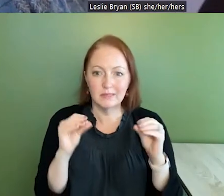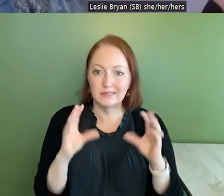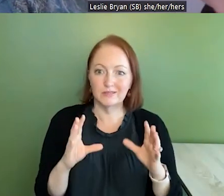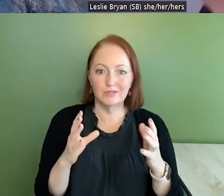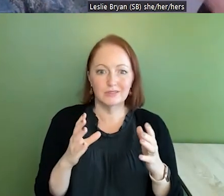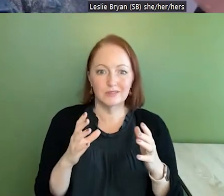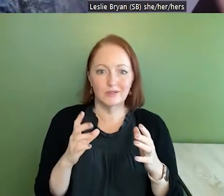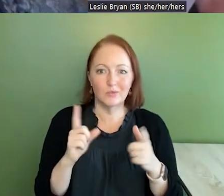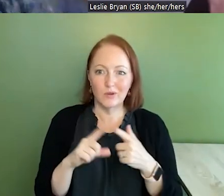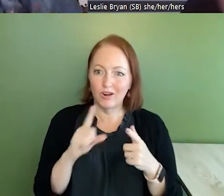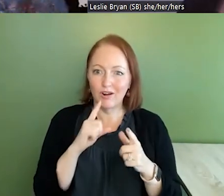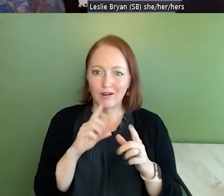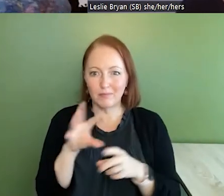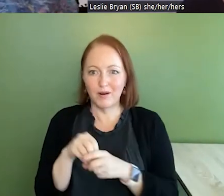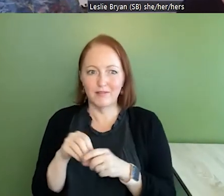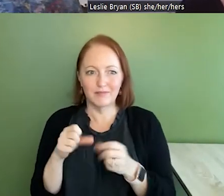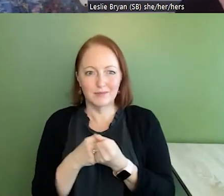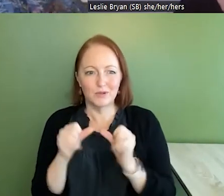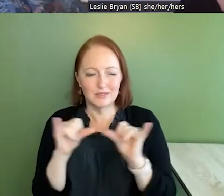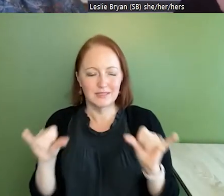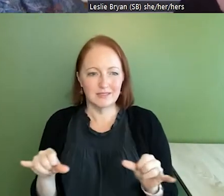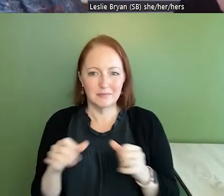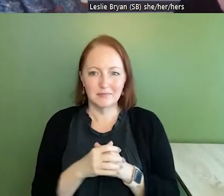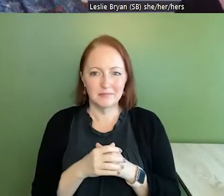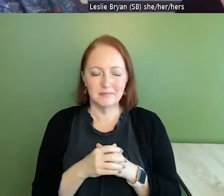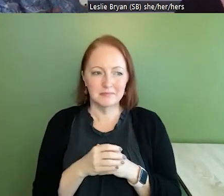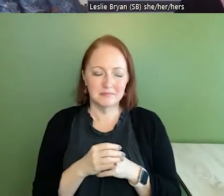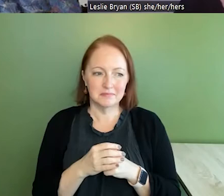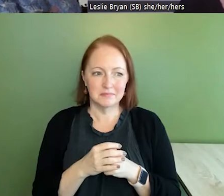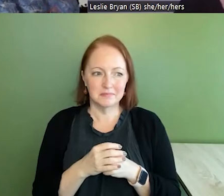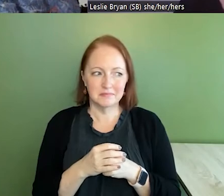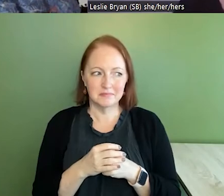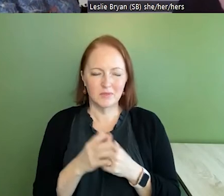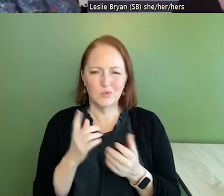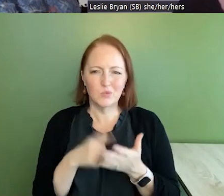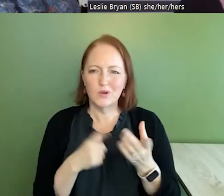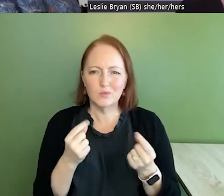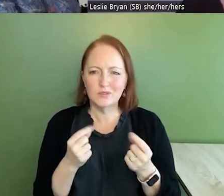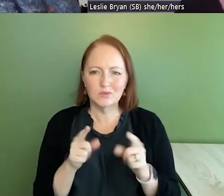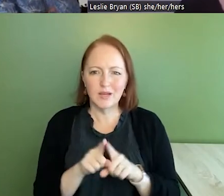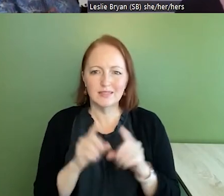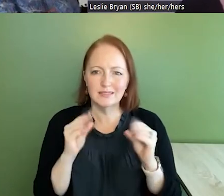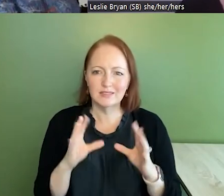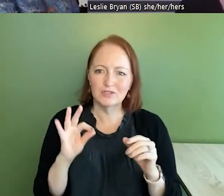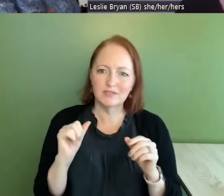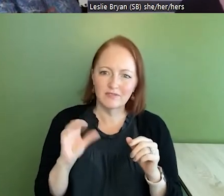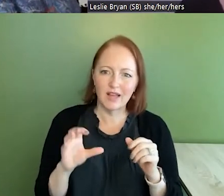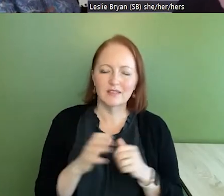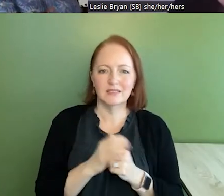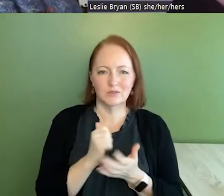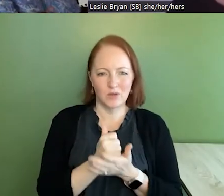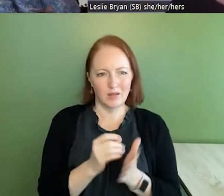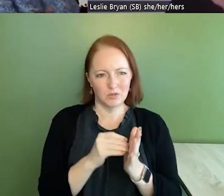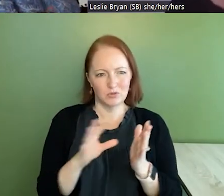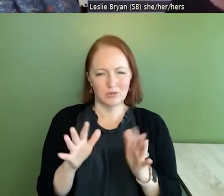that other support system, right? And some students may not have that at home. So, you know, what can we do as teachers, faculty, to help